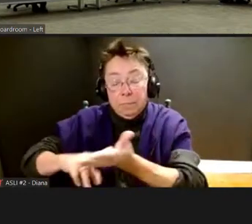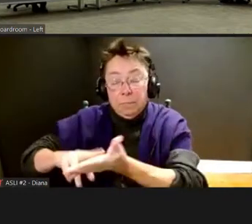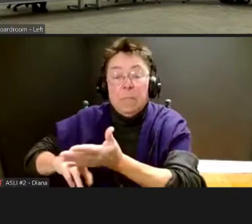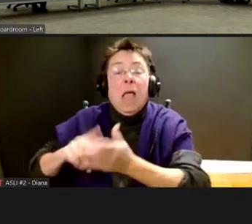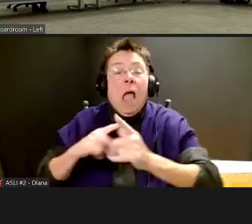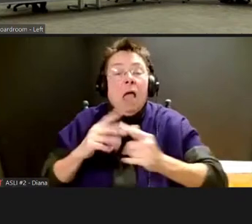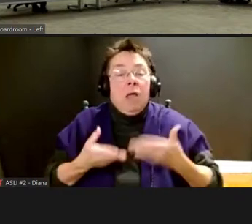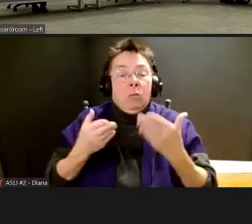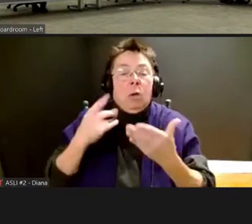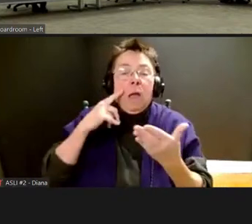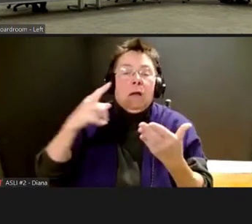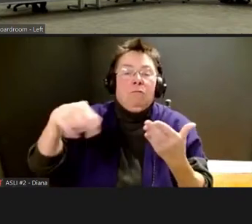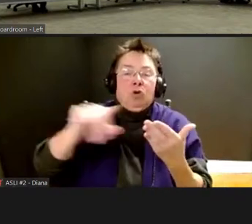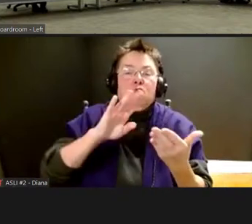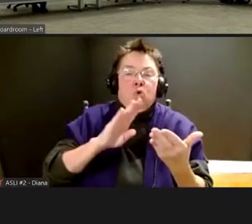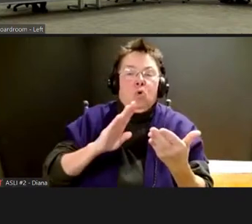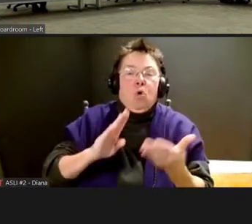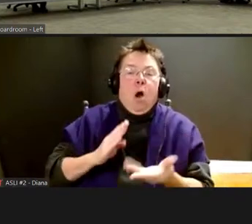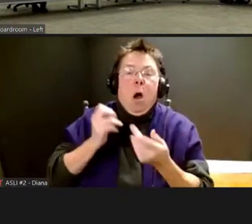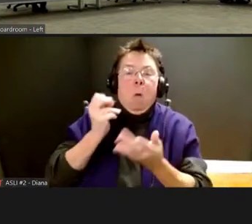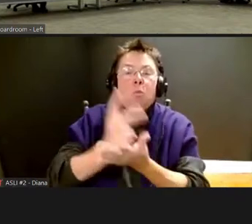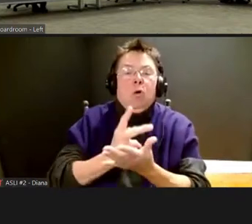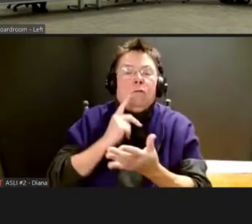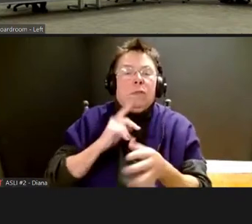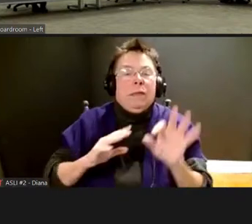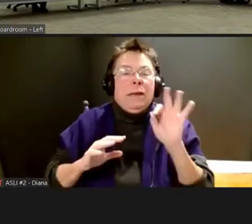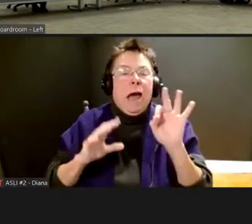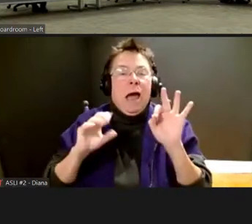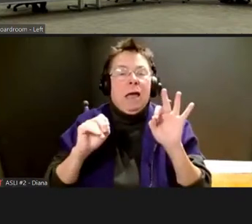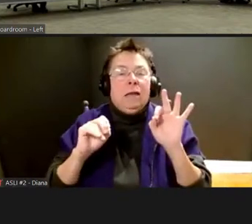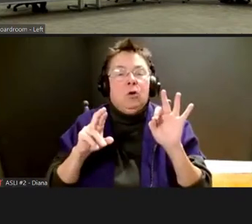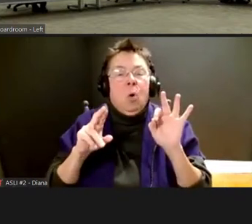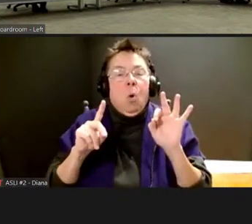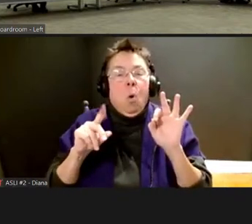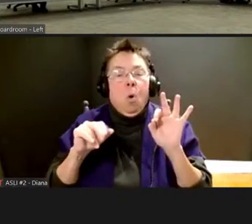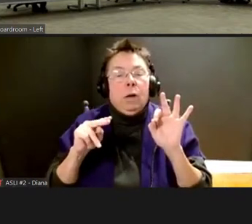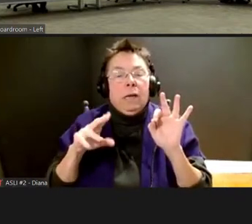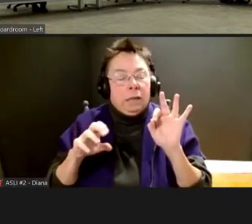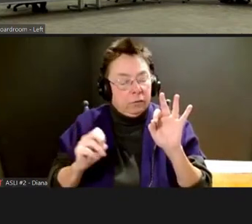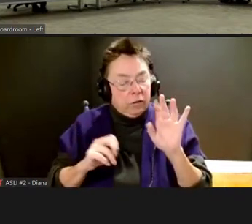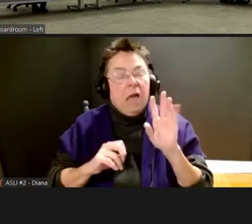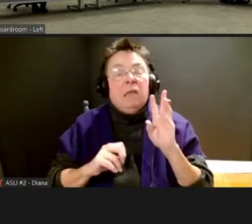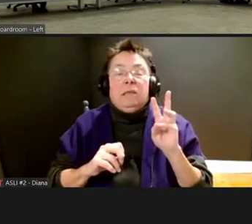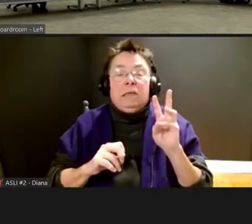approval all 9 ordinances and the 6 contracts.